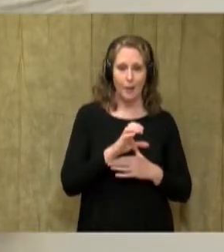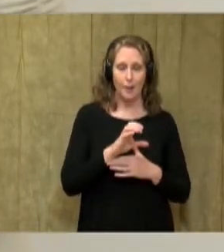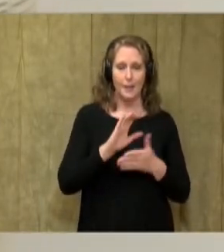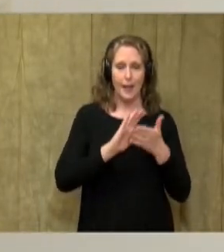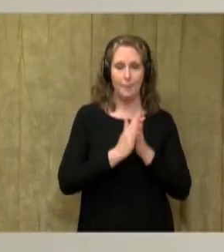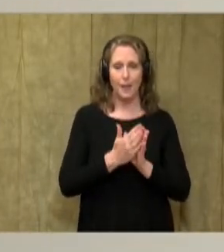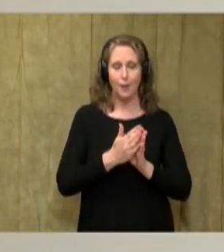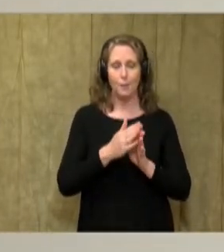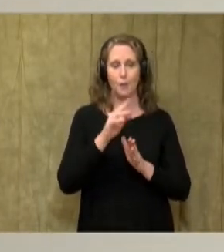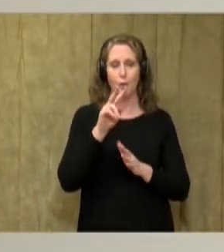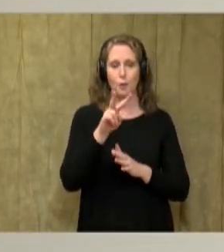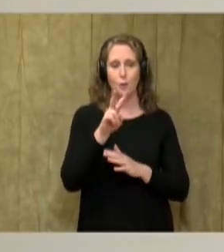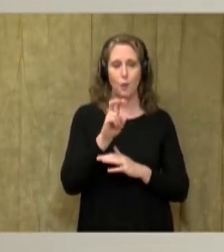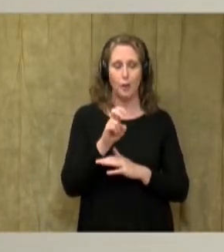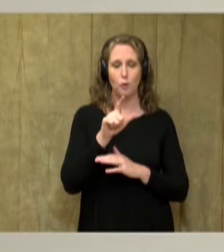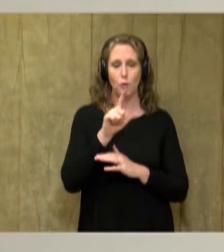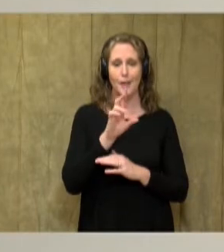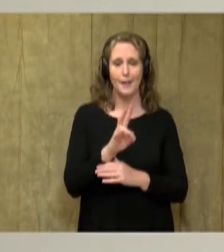it becomes